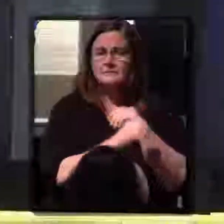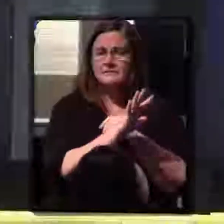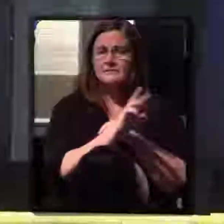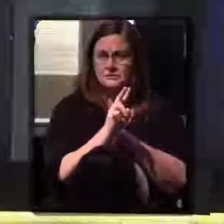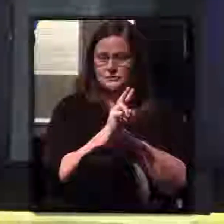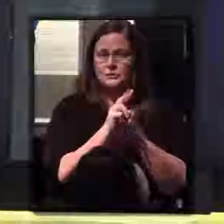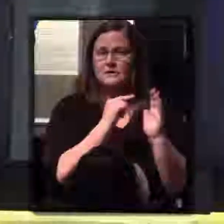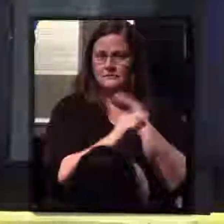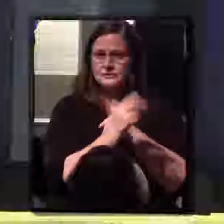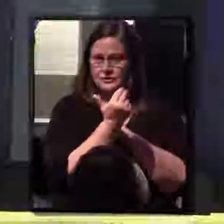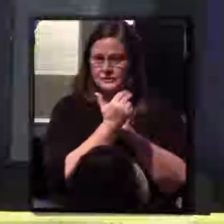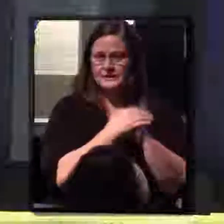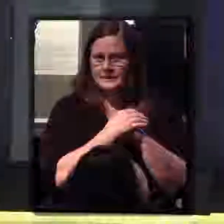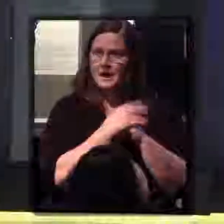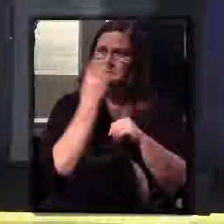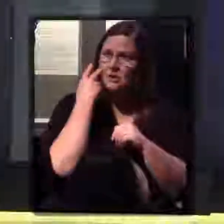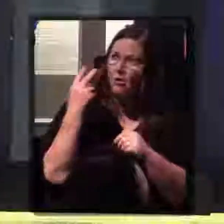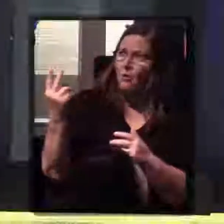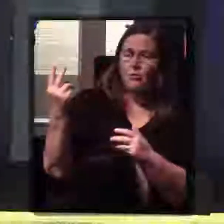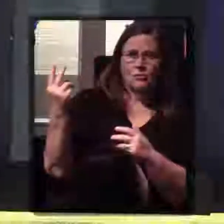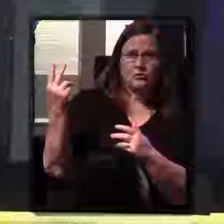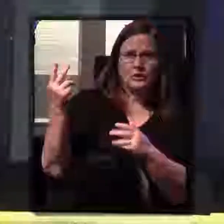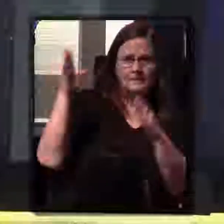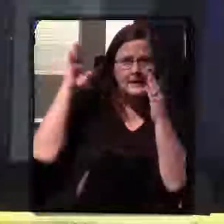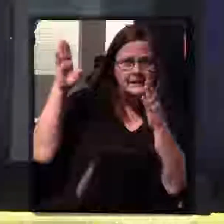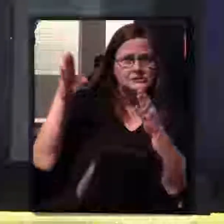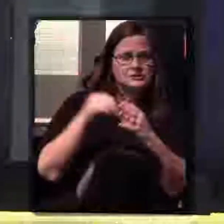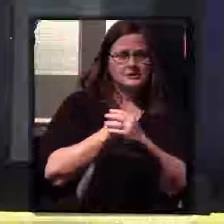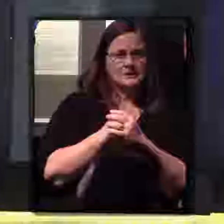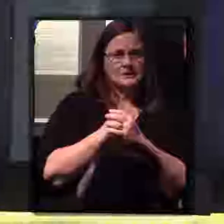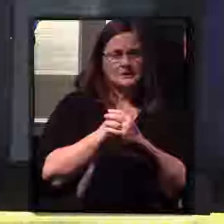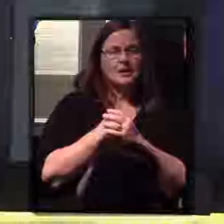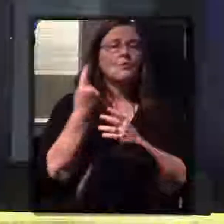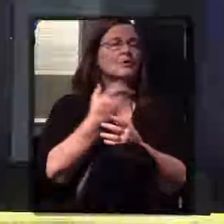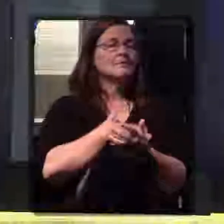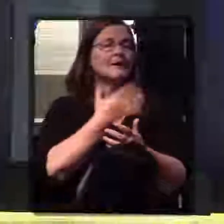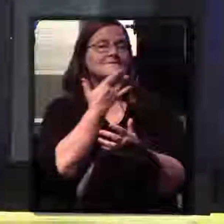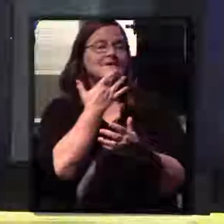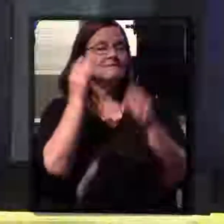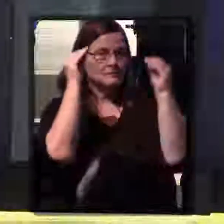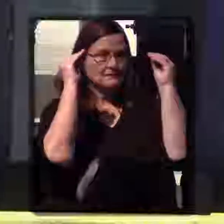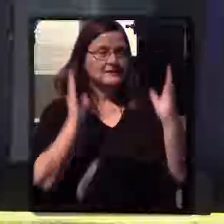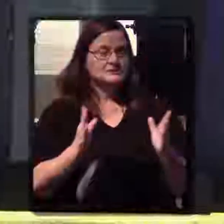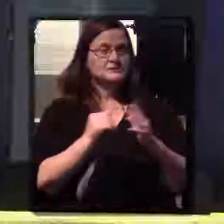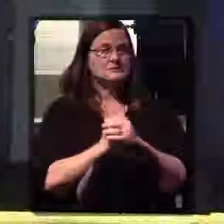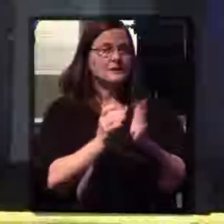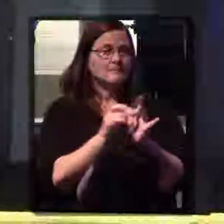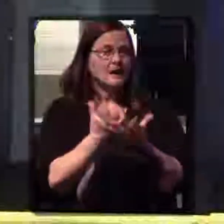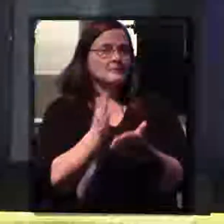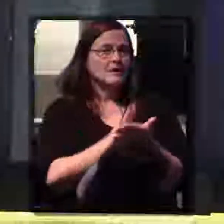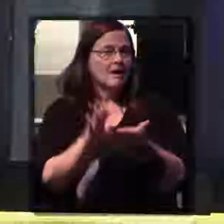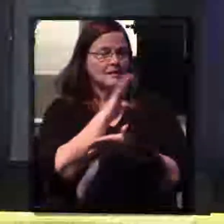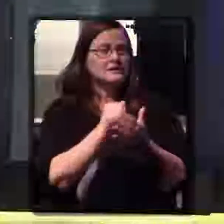starts out this way in chapter 52, verse 13, "Behold, look, pay attention." I